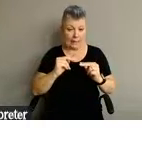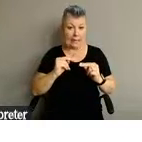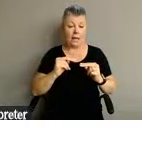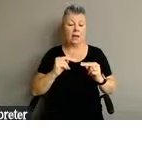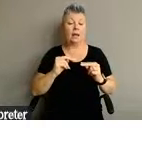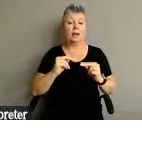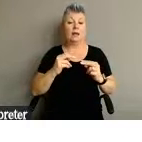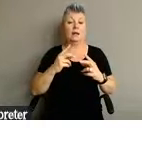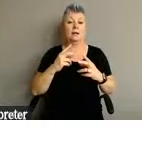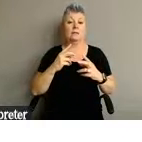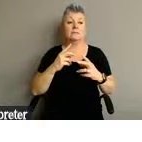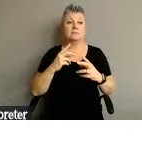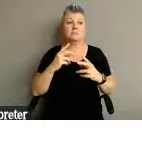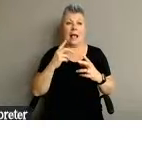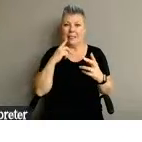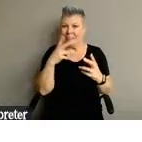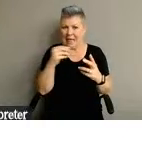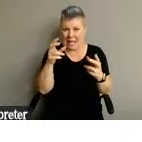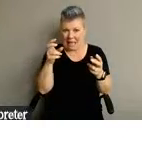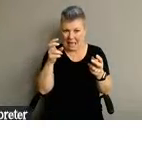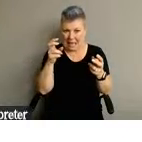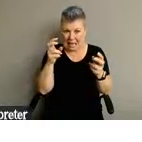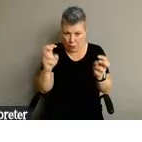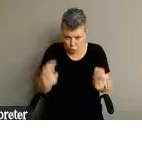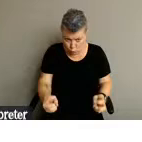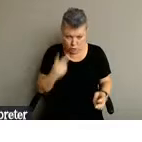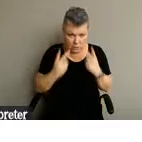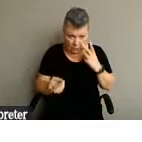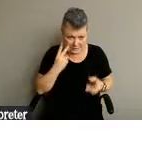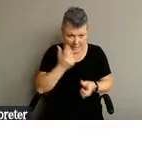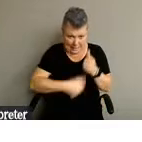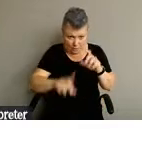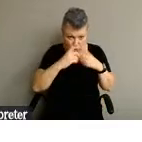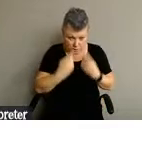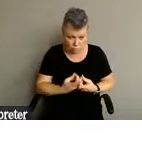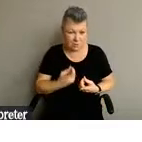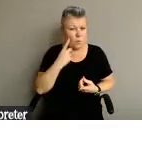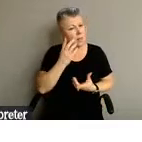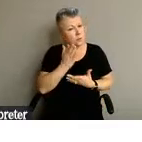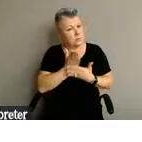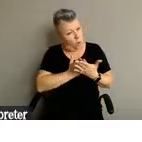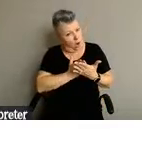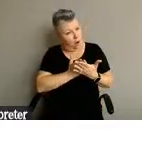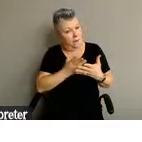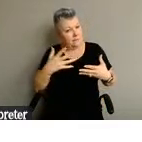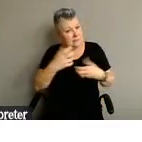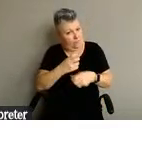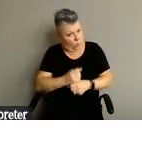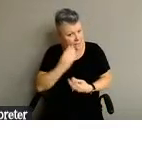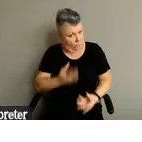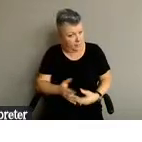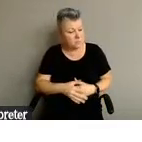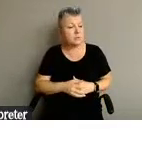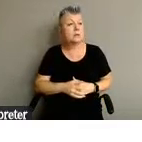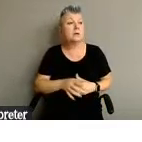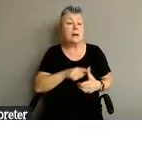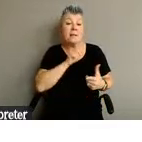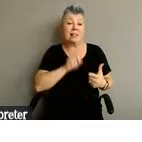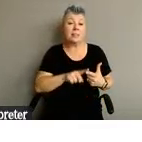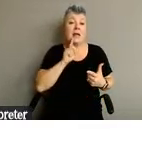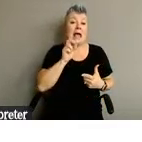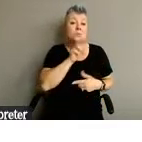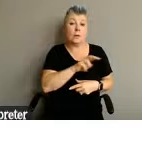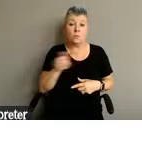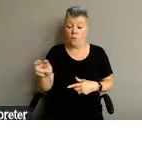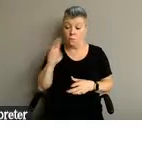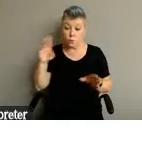our teachers are supported in that way. So those are just a few pieces of summary information, but then moving over to our